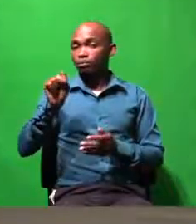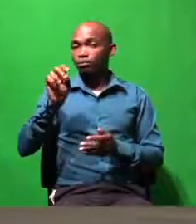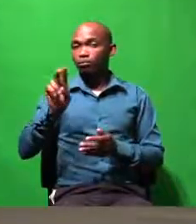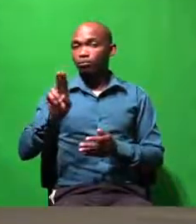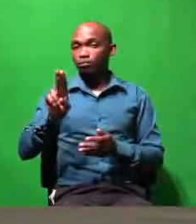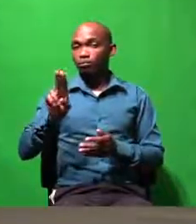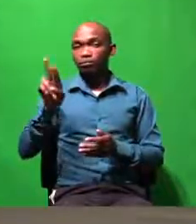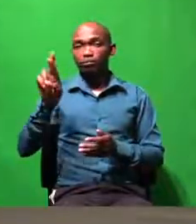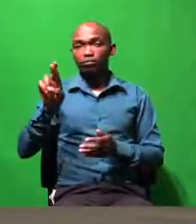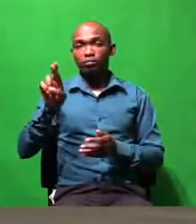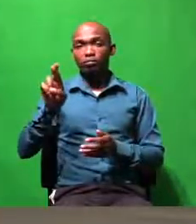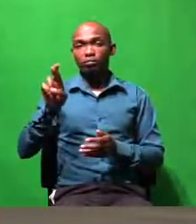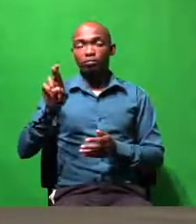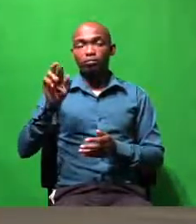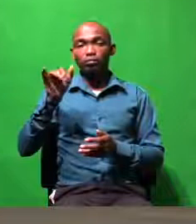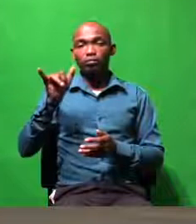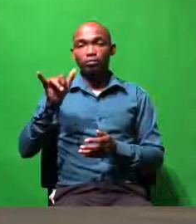surveying.